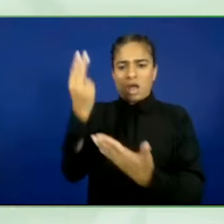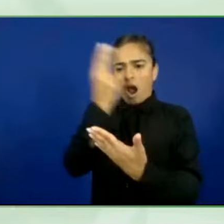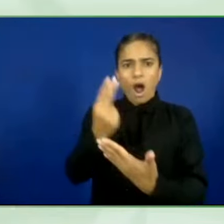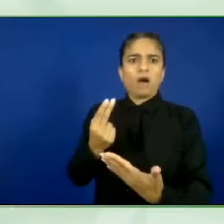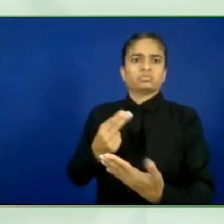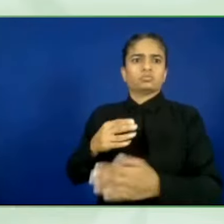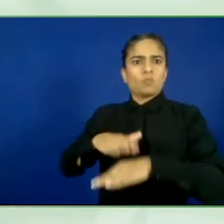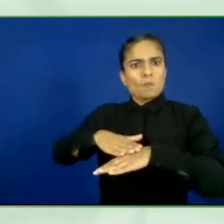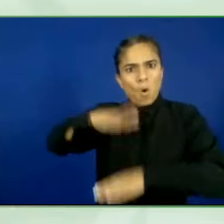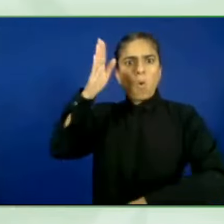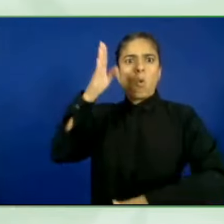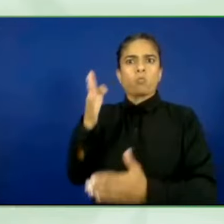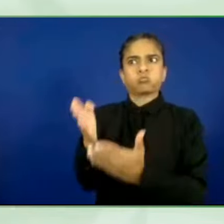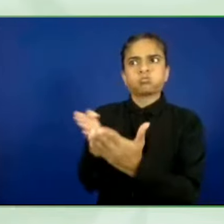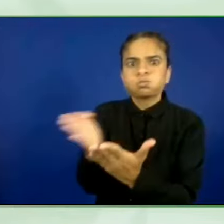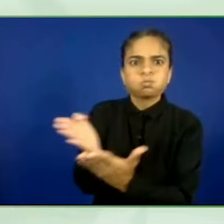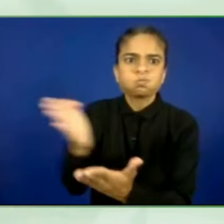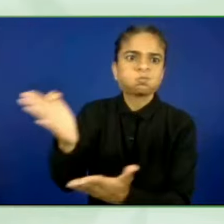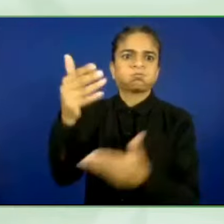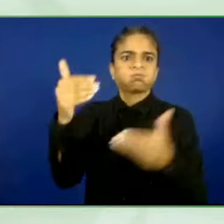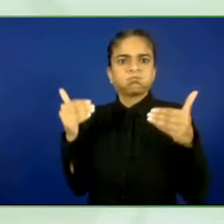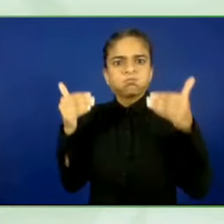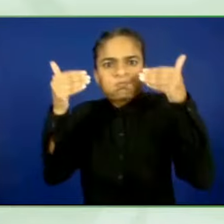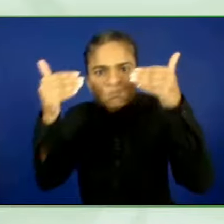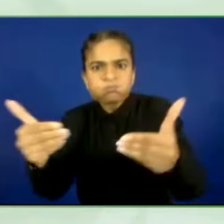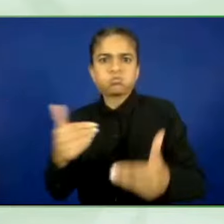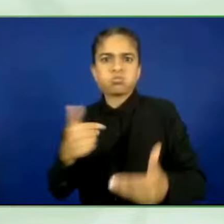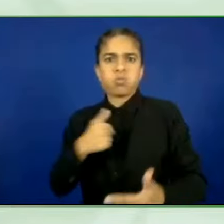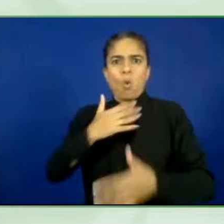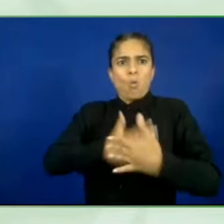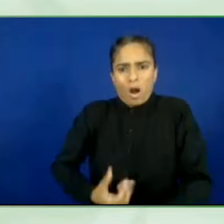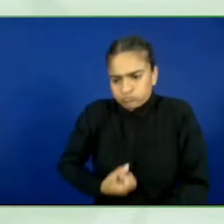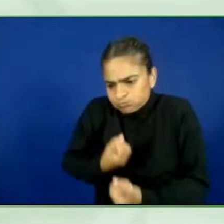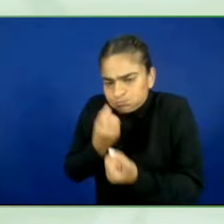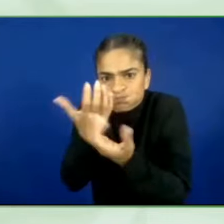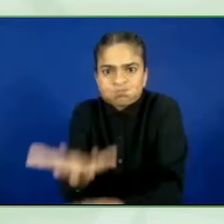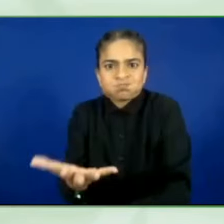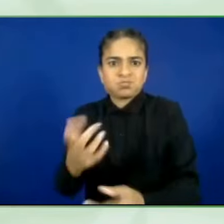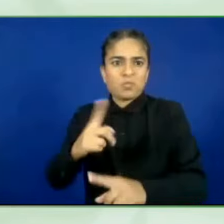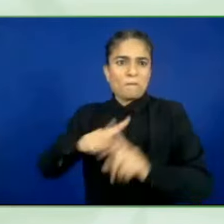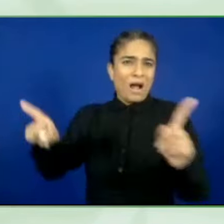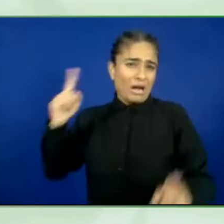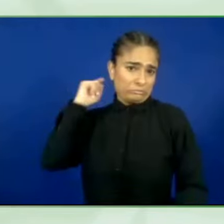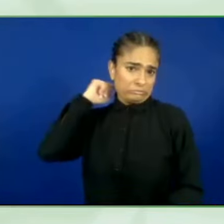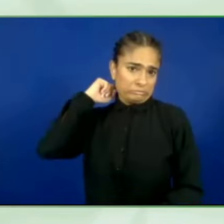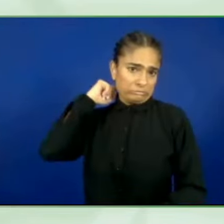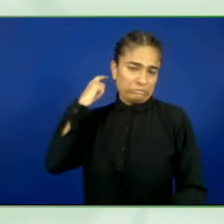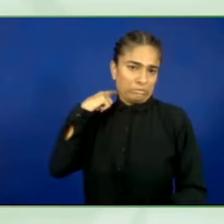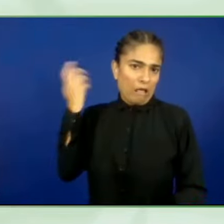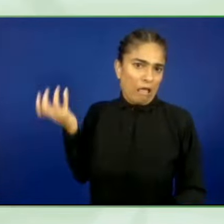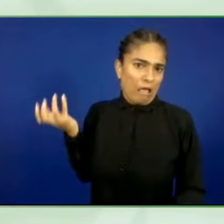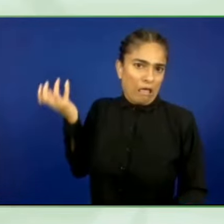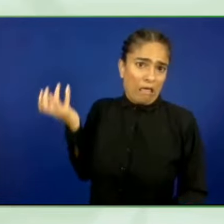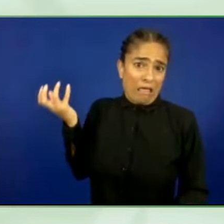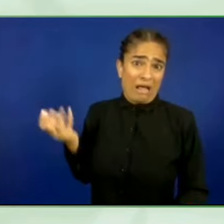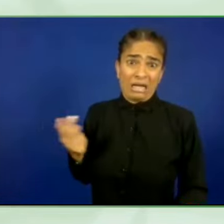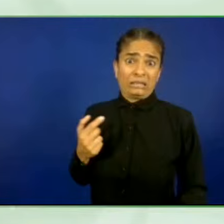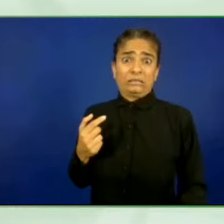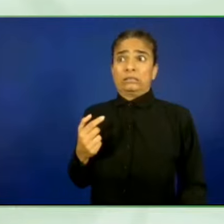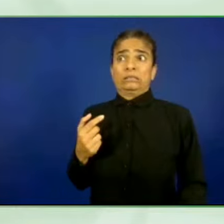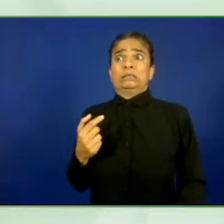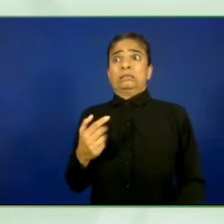like I can't give it as much because in the back of my mind, I'm like, don't mess up with your disability allowance,